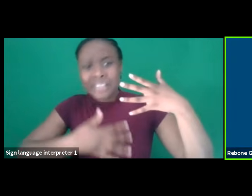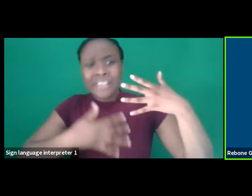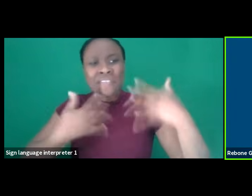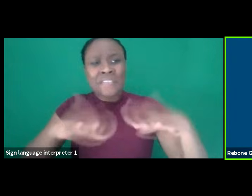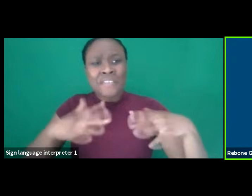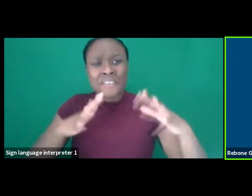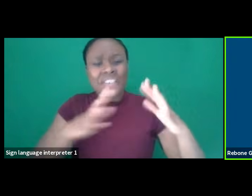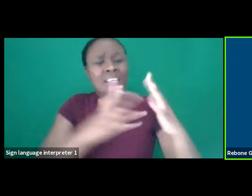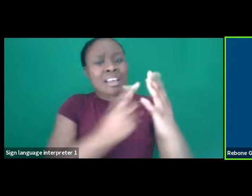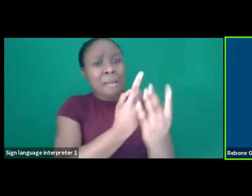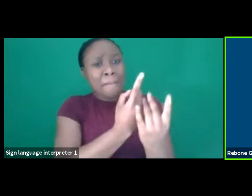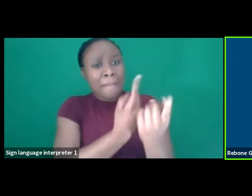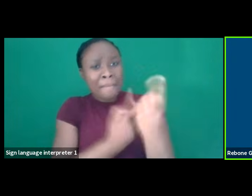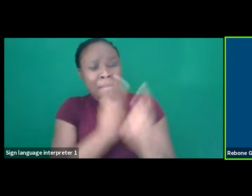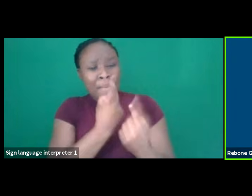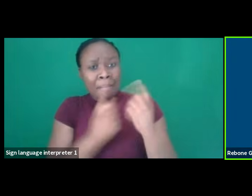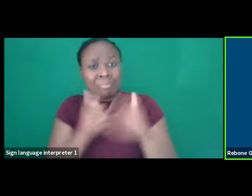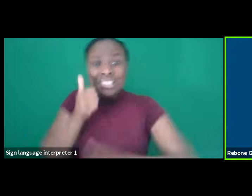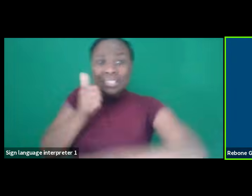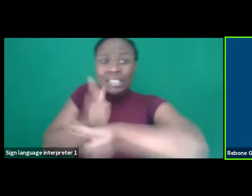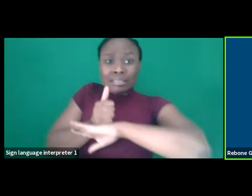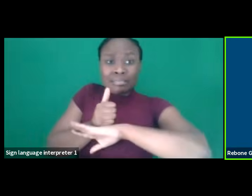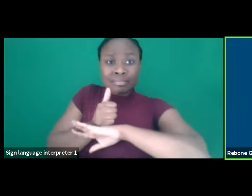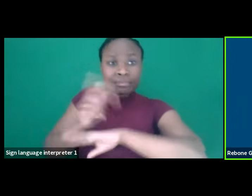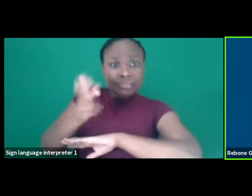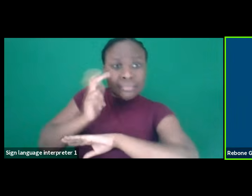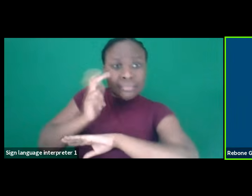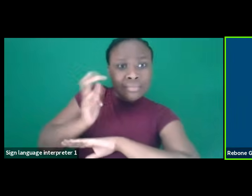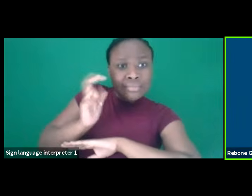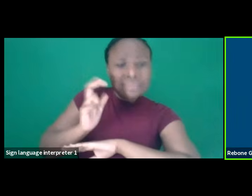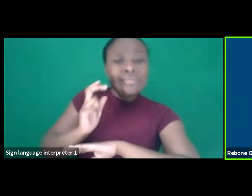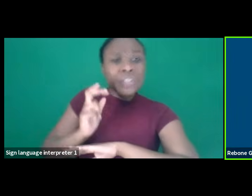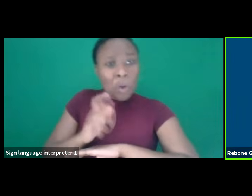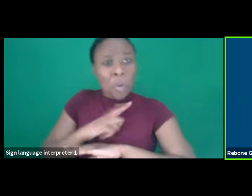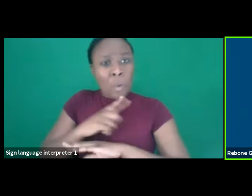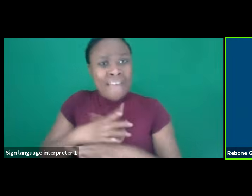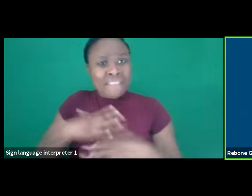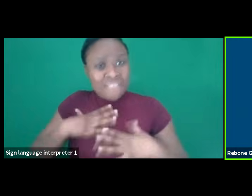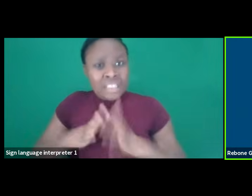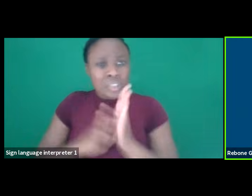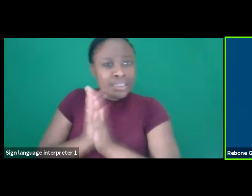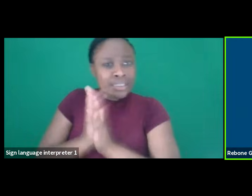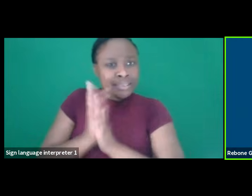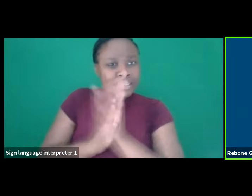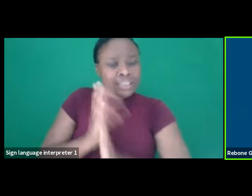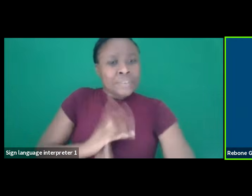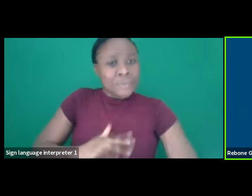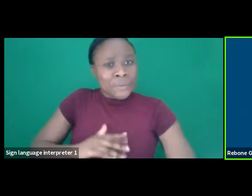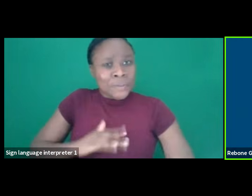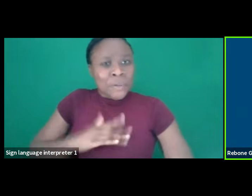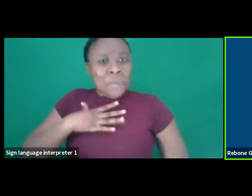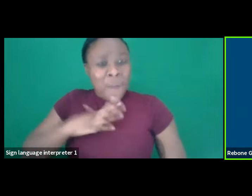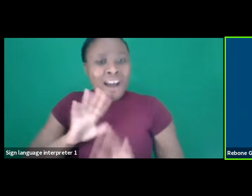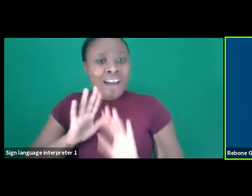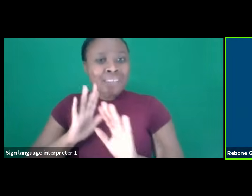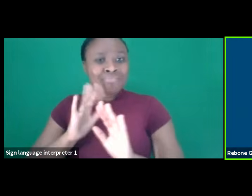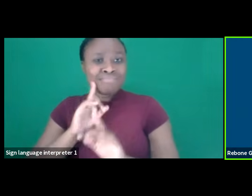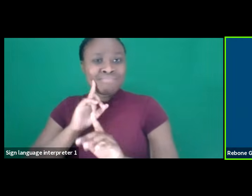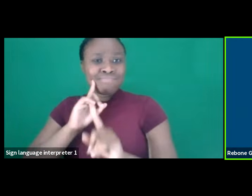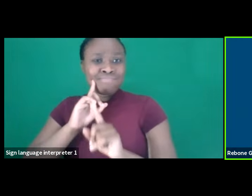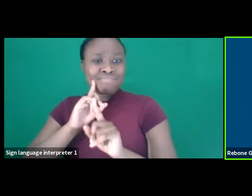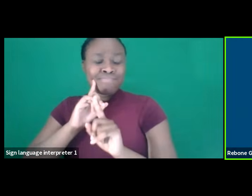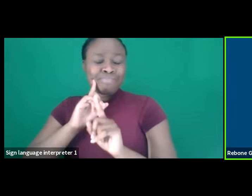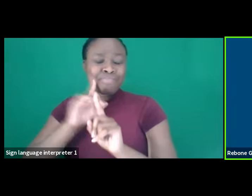when we started to now because they had an important issue to raise and we had to listen. We take all the